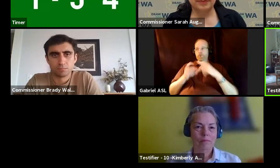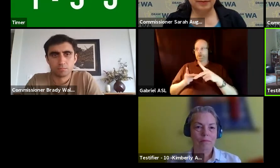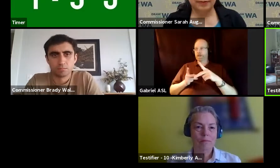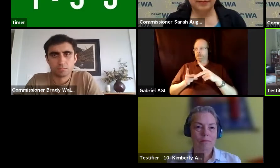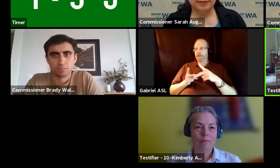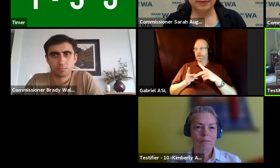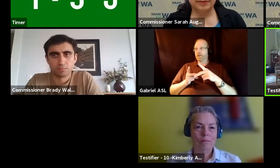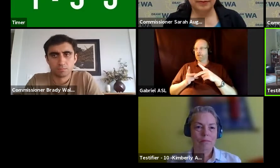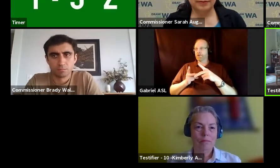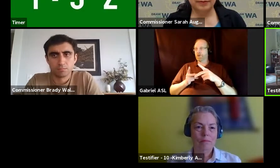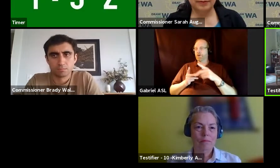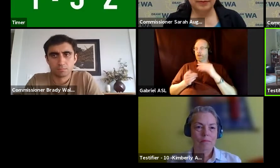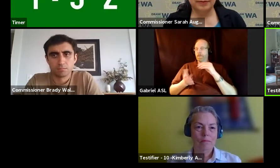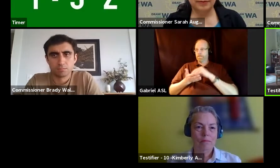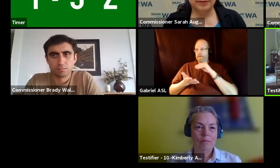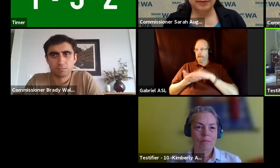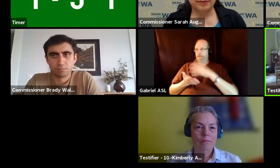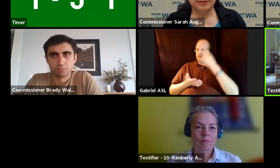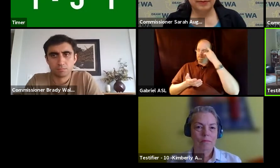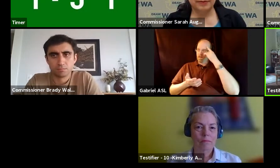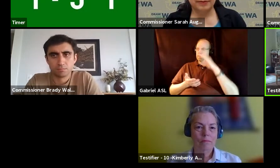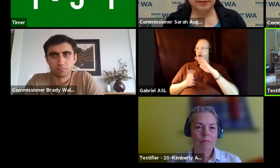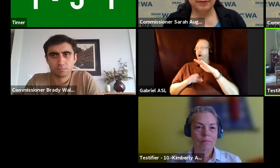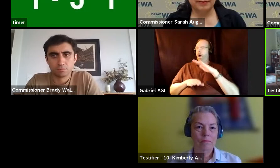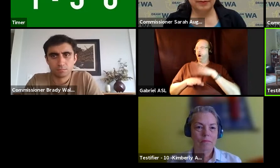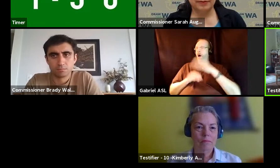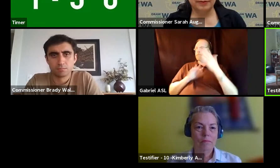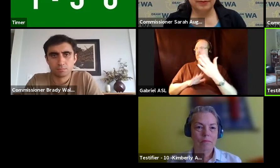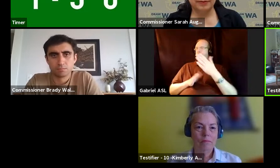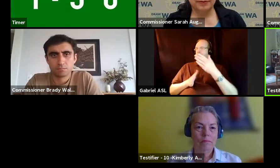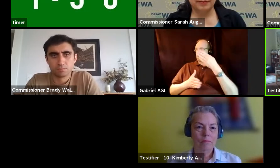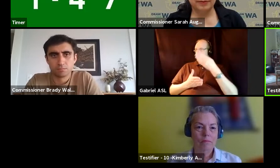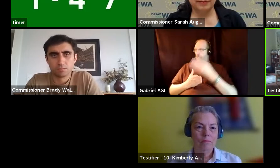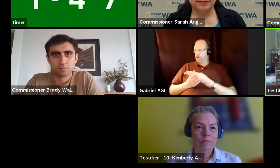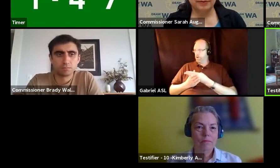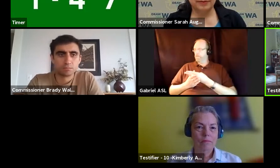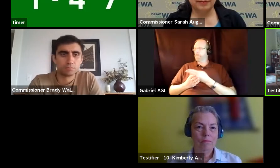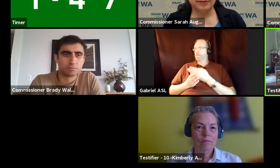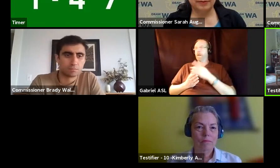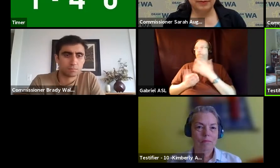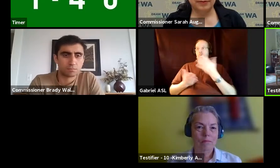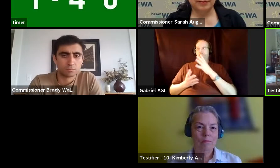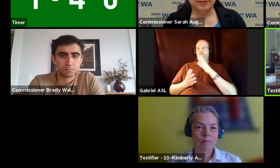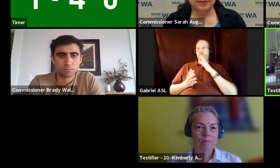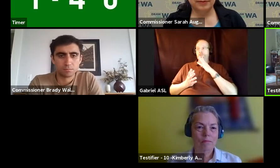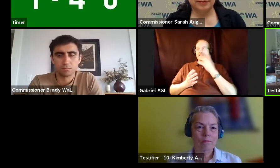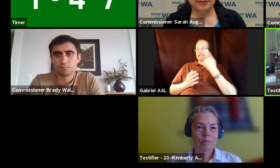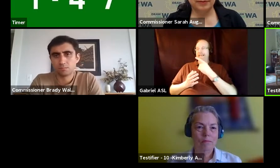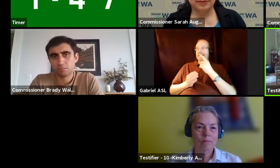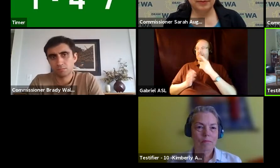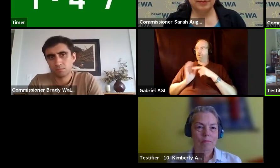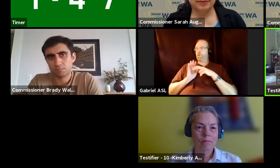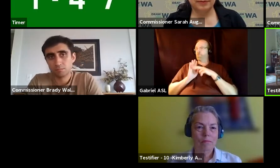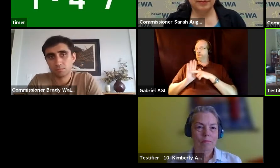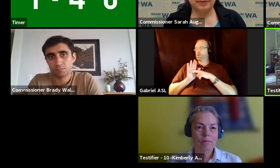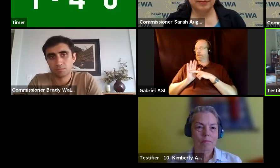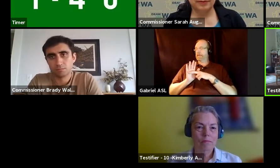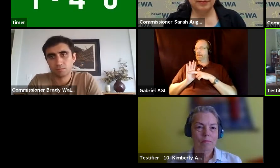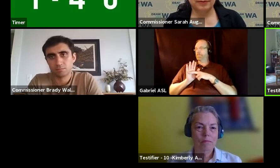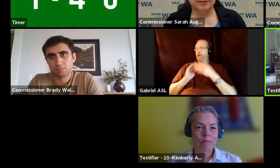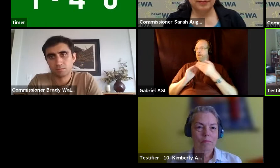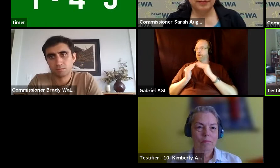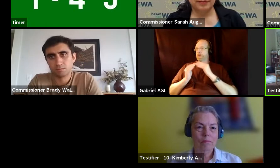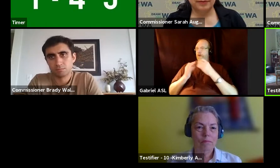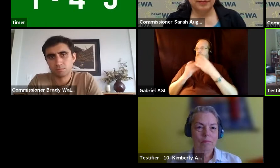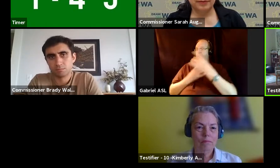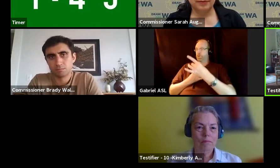go on public record. I'm here to speak today in representing as a community of